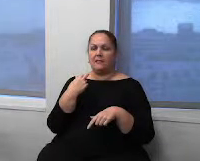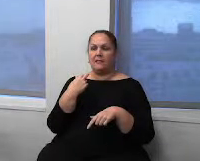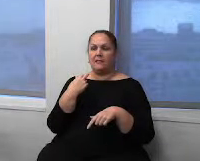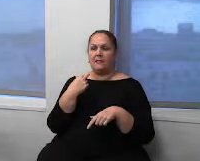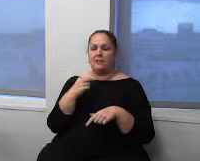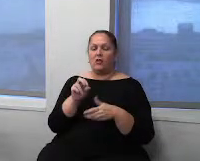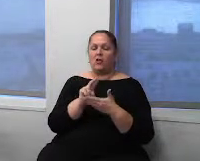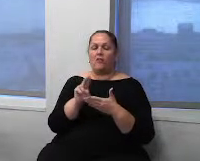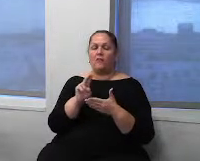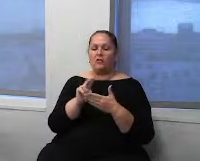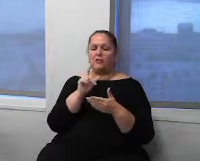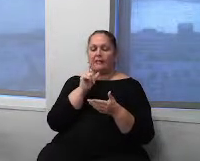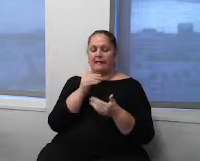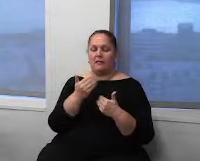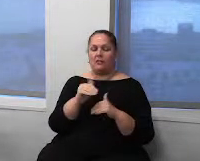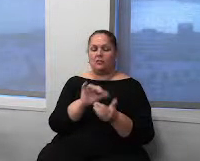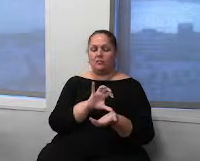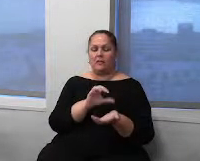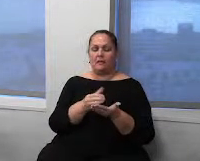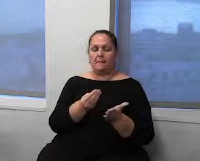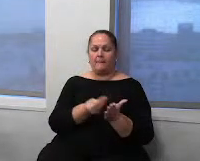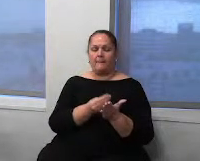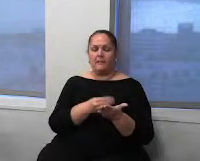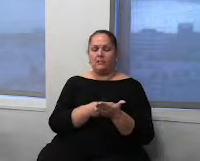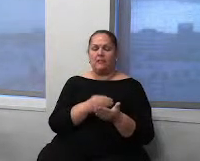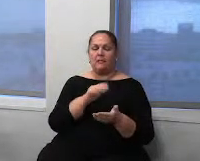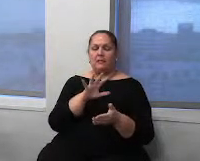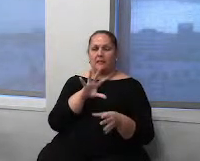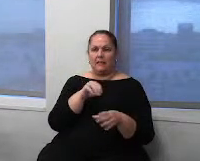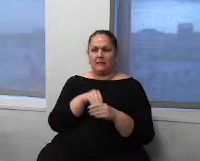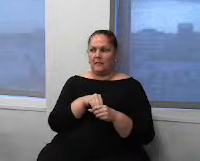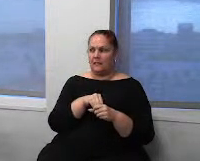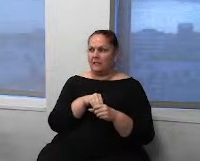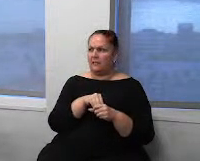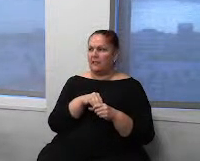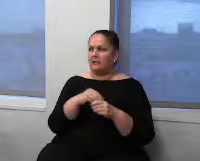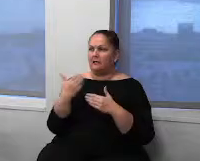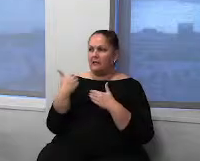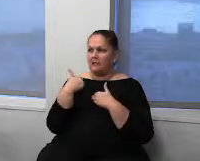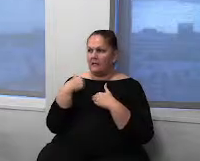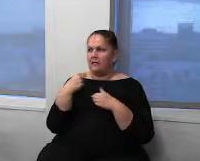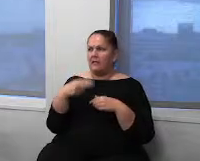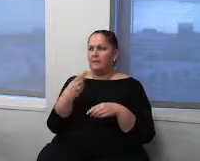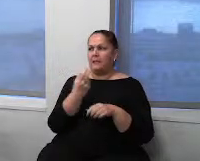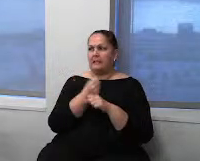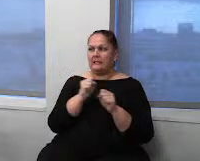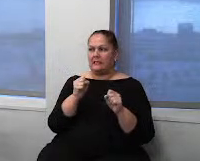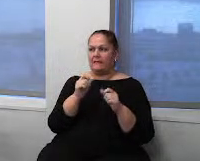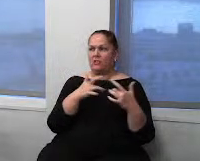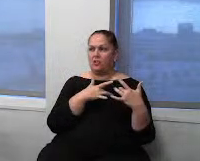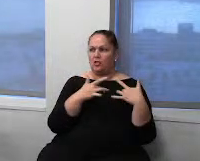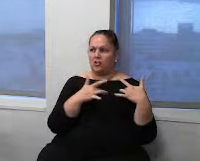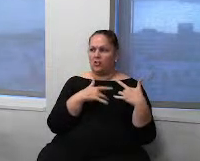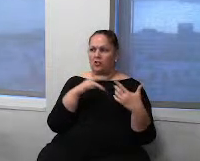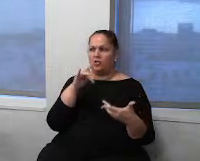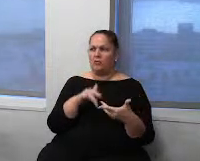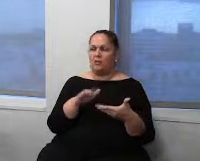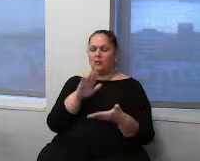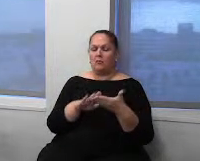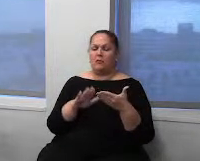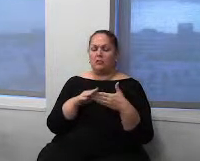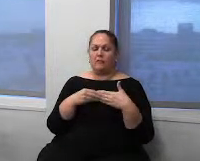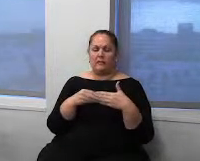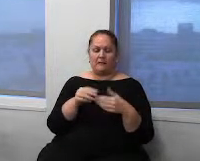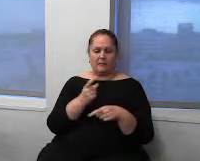risks of using the constrained budget, including decreased reliability, elevated safety concerns, and